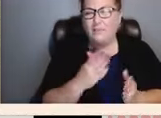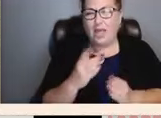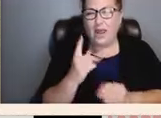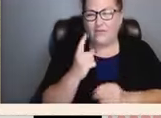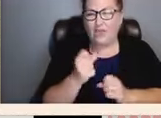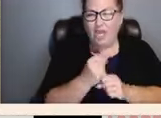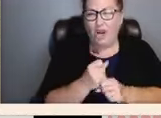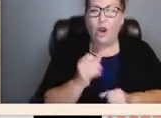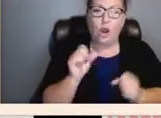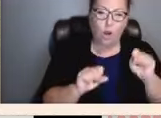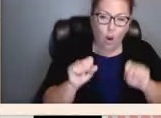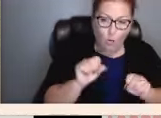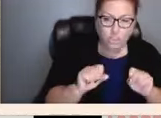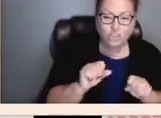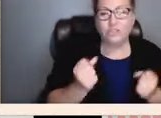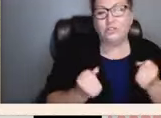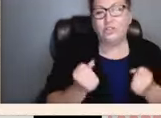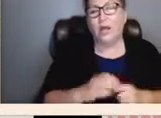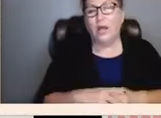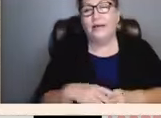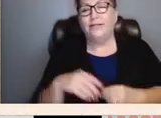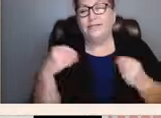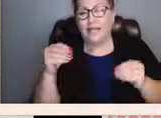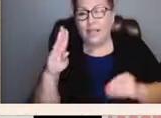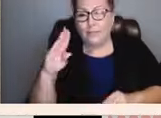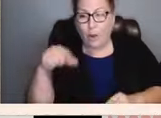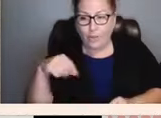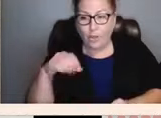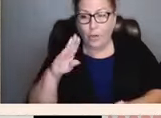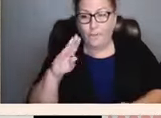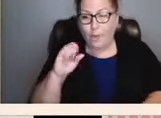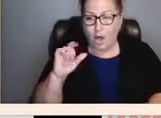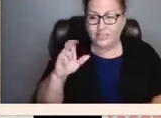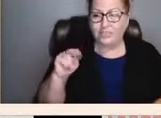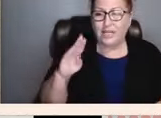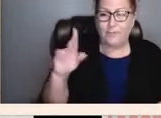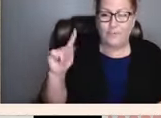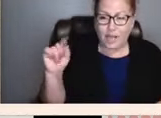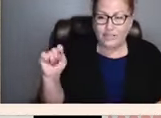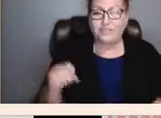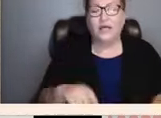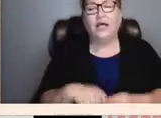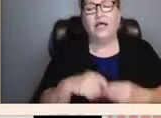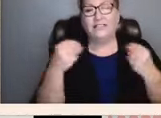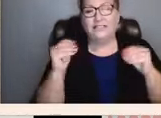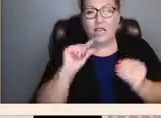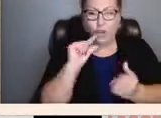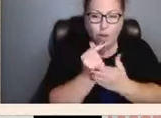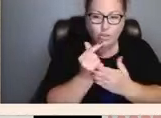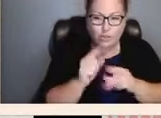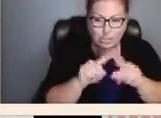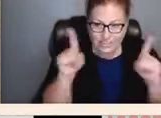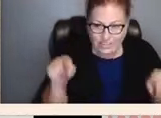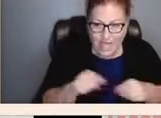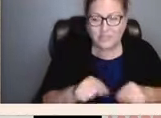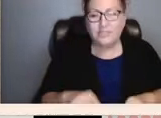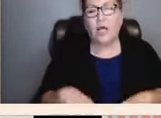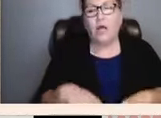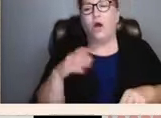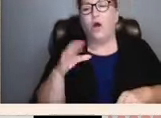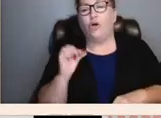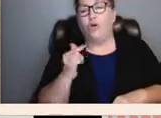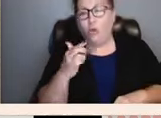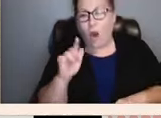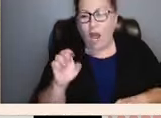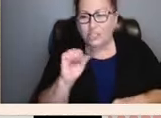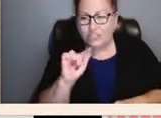their barbecue, Boston butts, selling graduation signs, garage sales. So that's one subcommittee you could